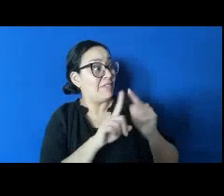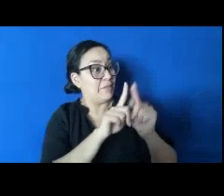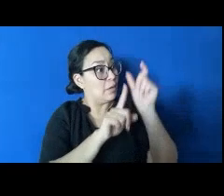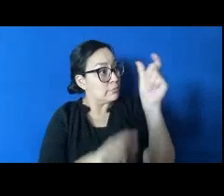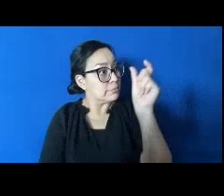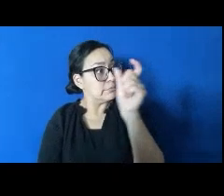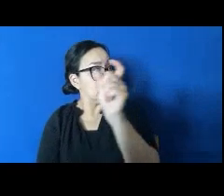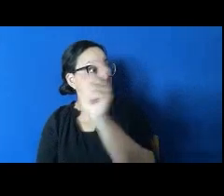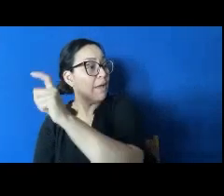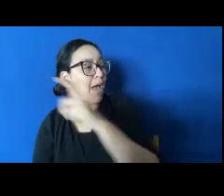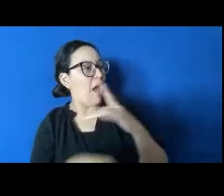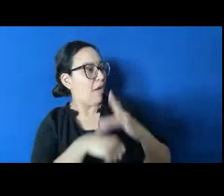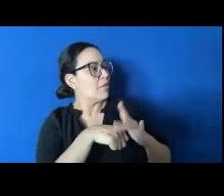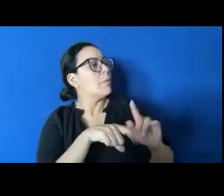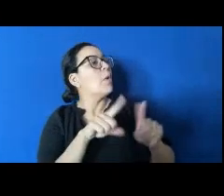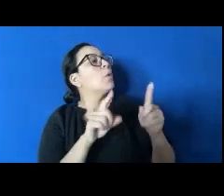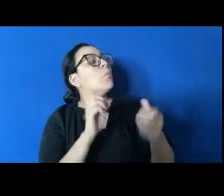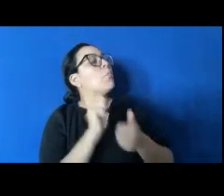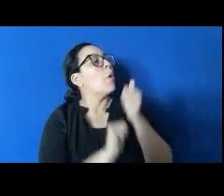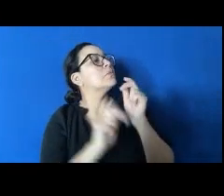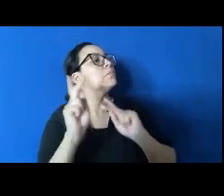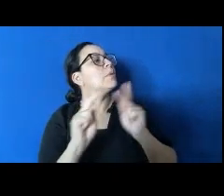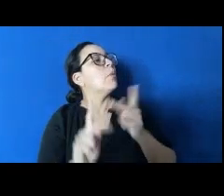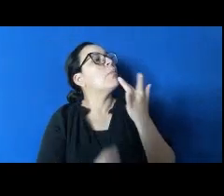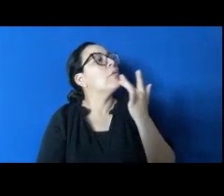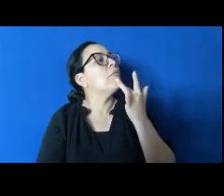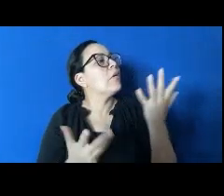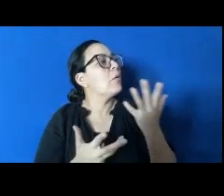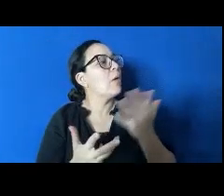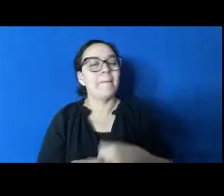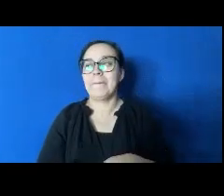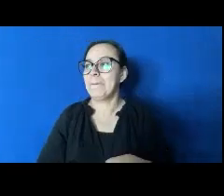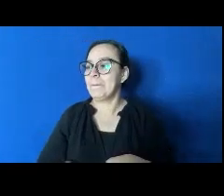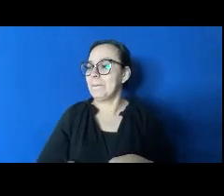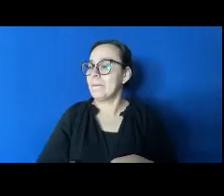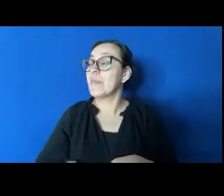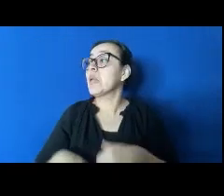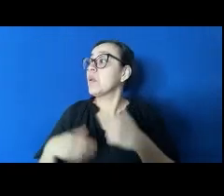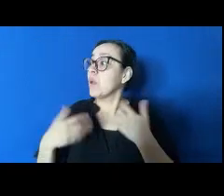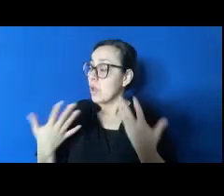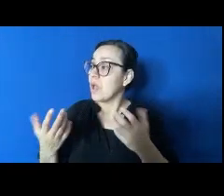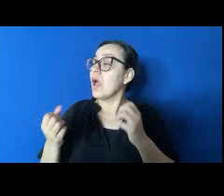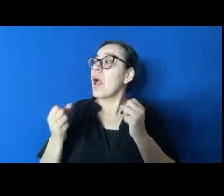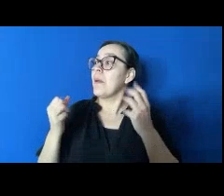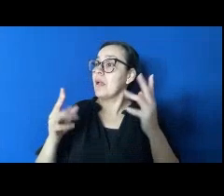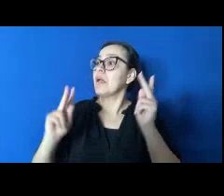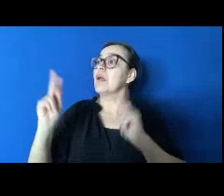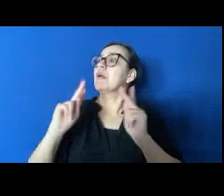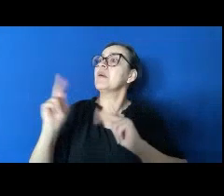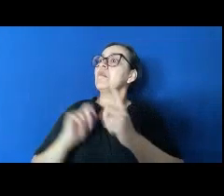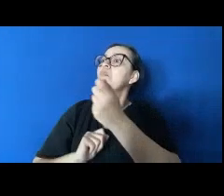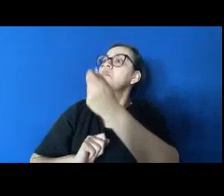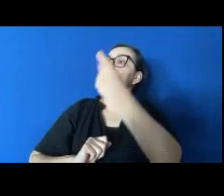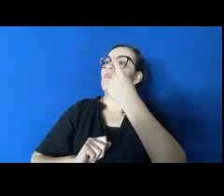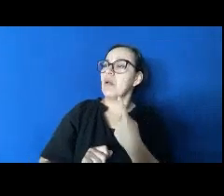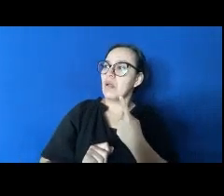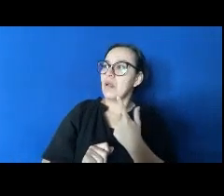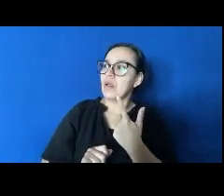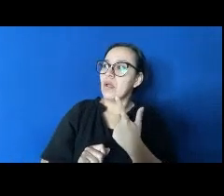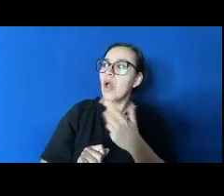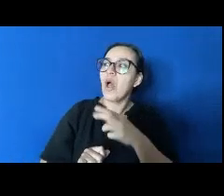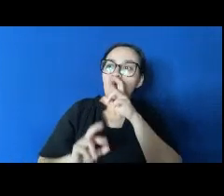questions about that, which tab. And one of the questions propounded the most in the geology, the